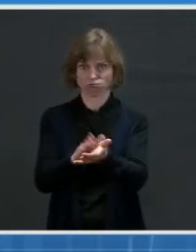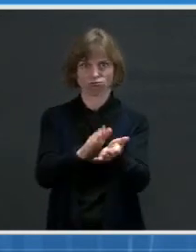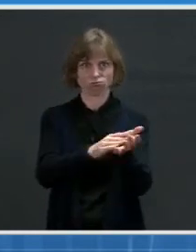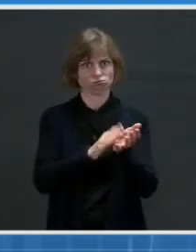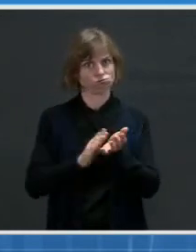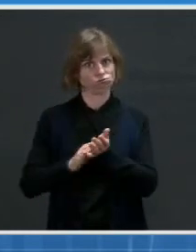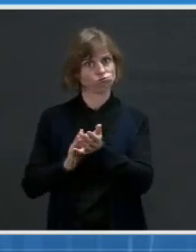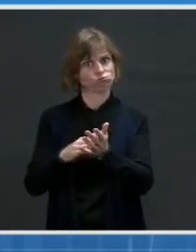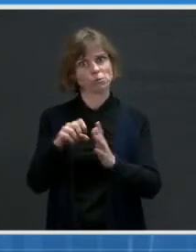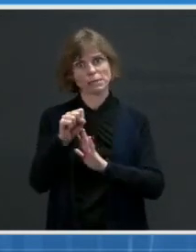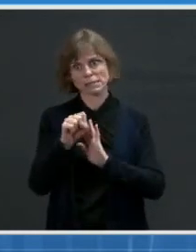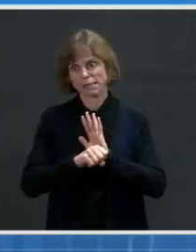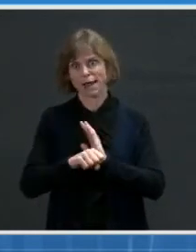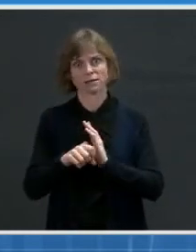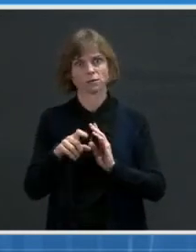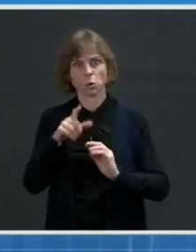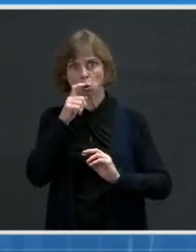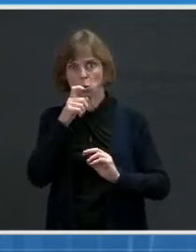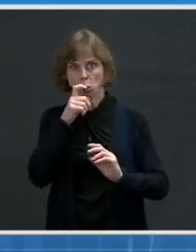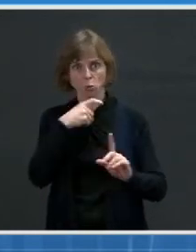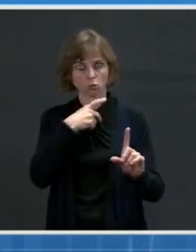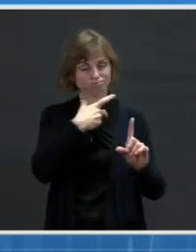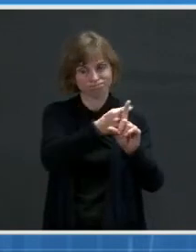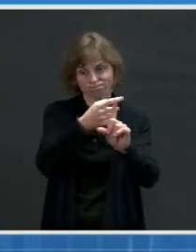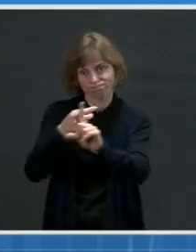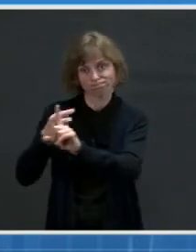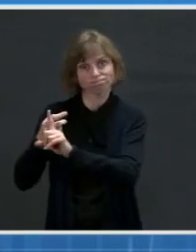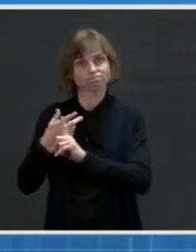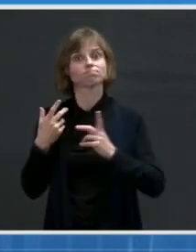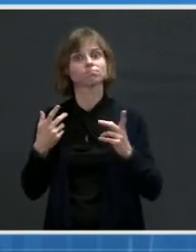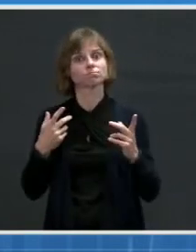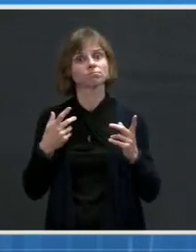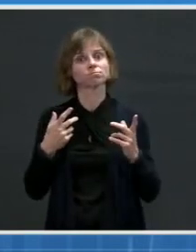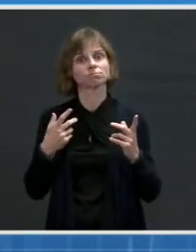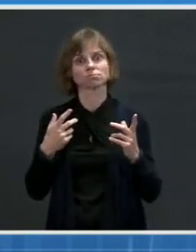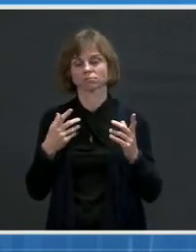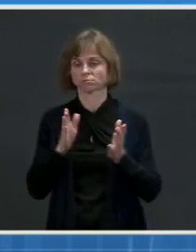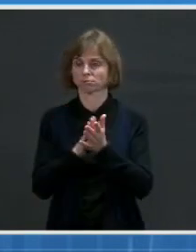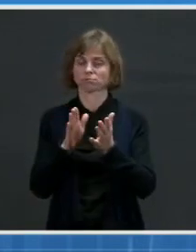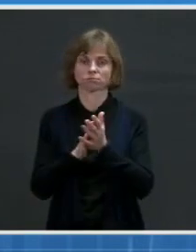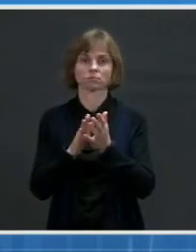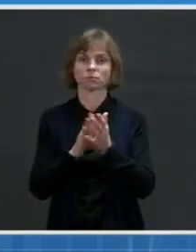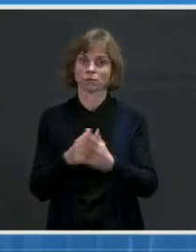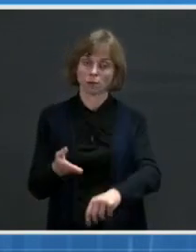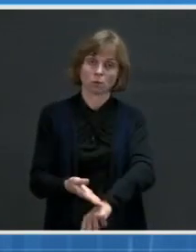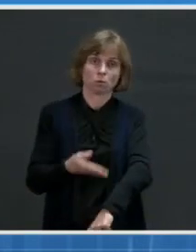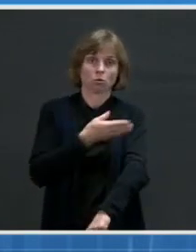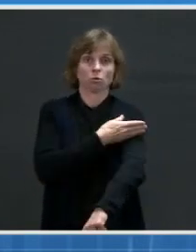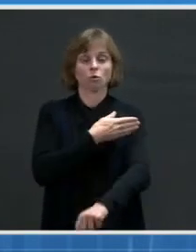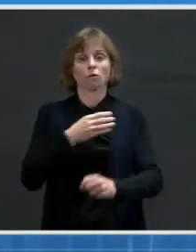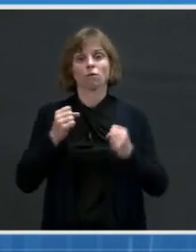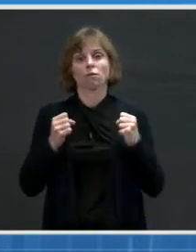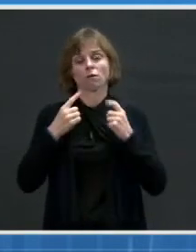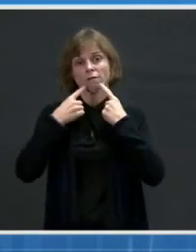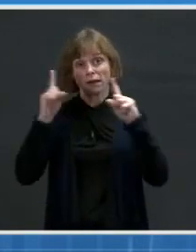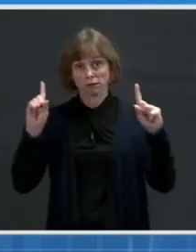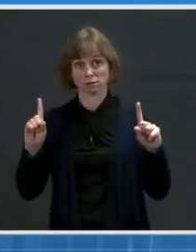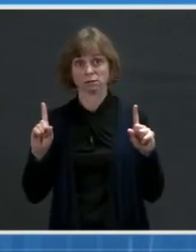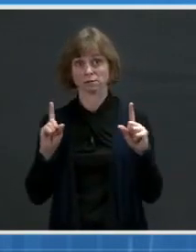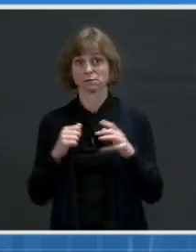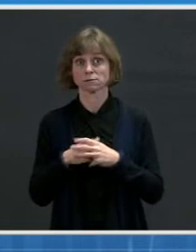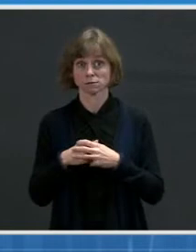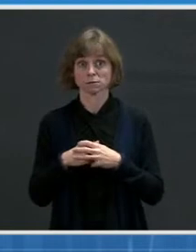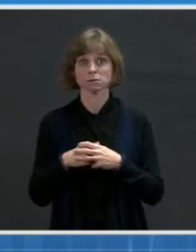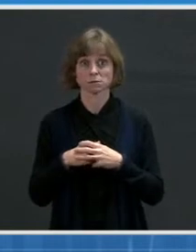and the vaccinators and everyone involved in improving that effectiveness. So I don't think, and again, I will invite Dr.